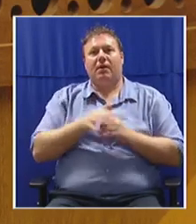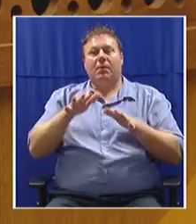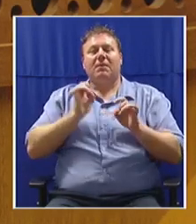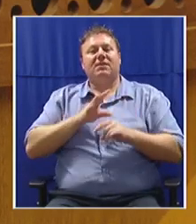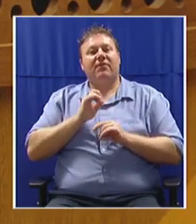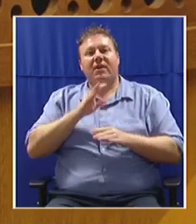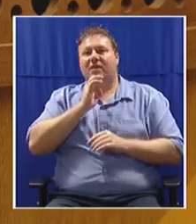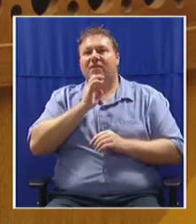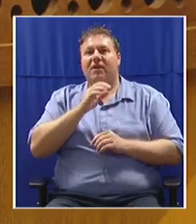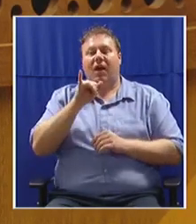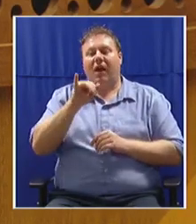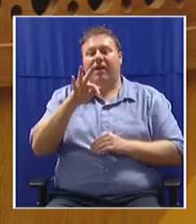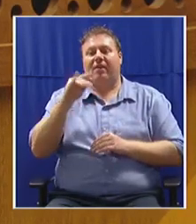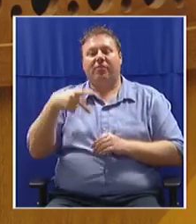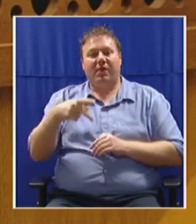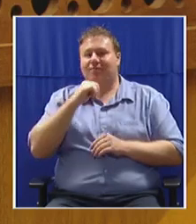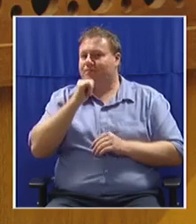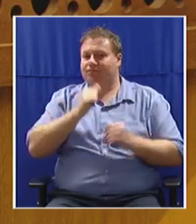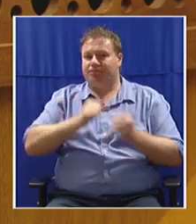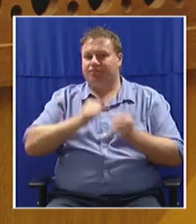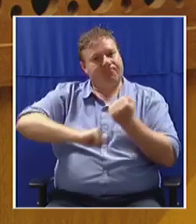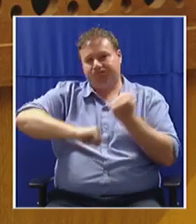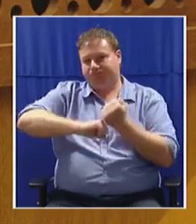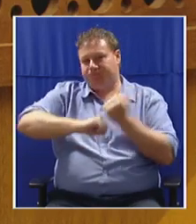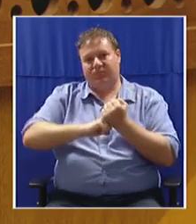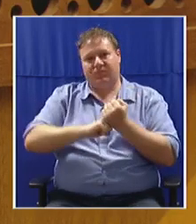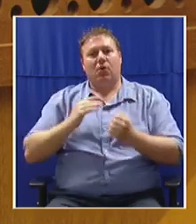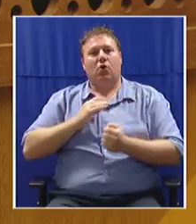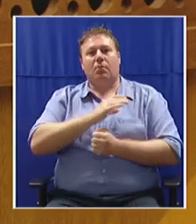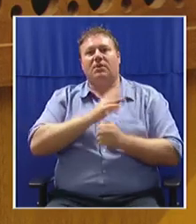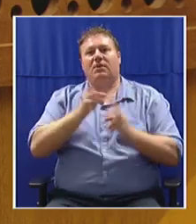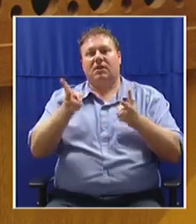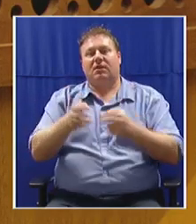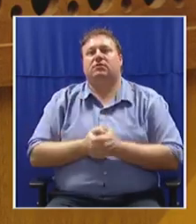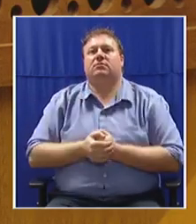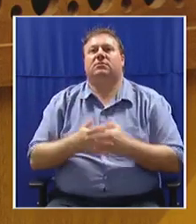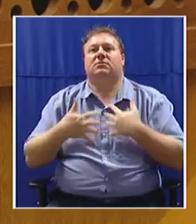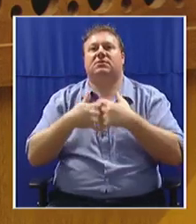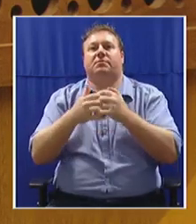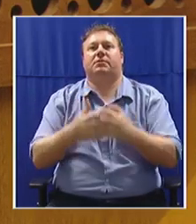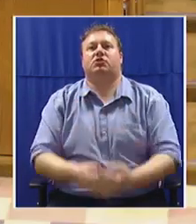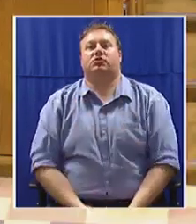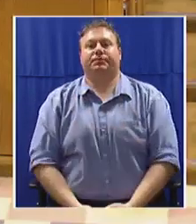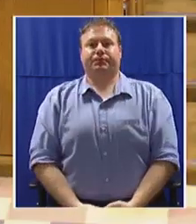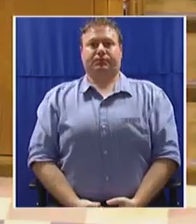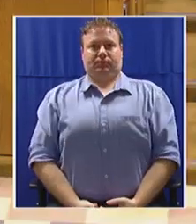The IFP does not support re-establishment of this committee, Honorable Chairperson. Thank you.